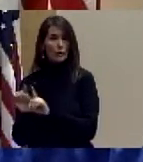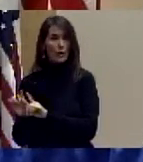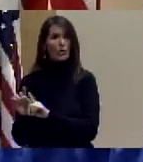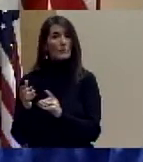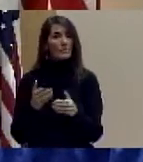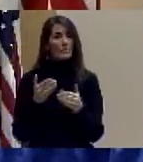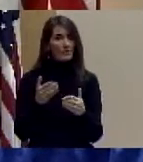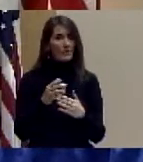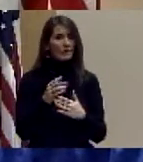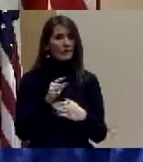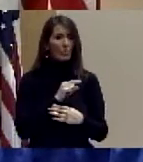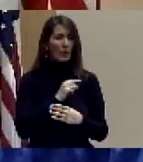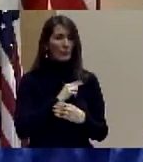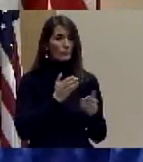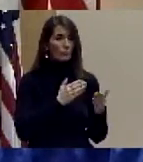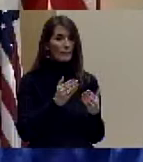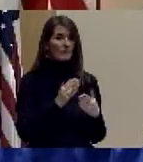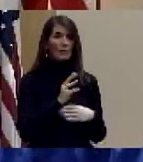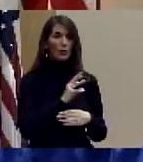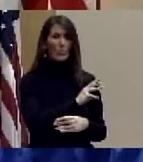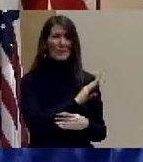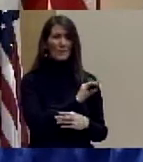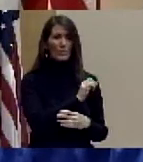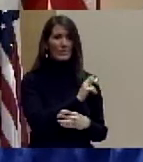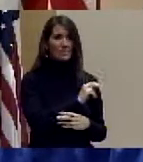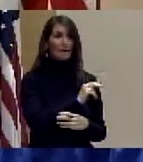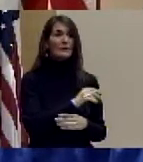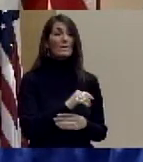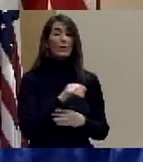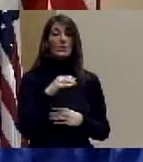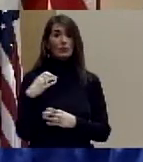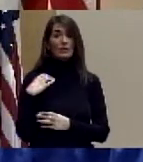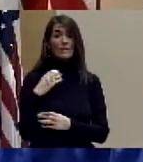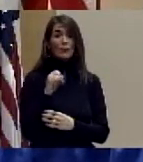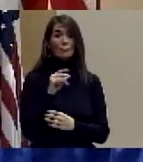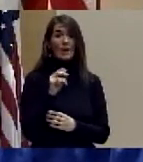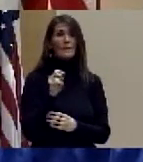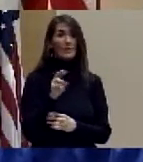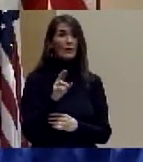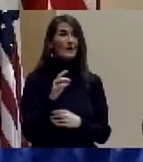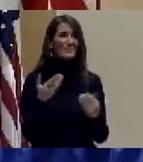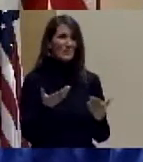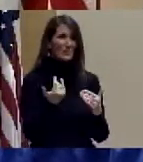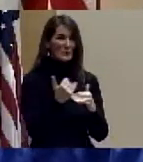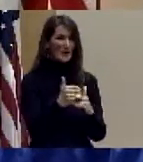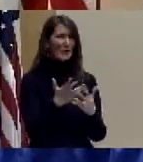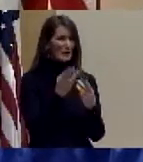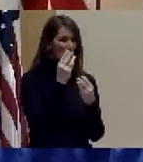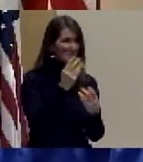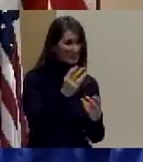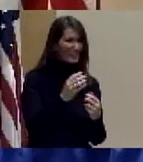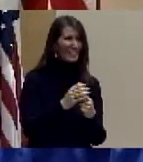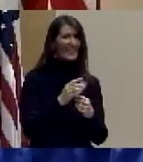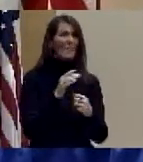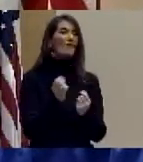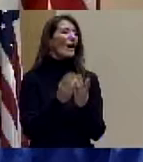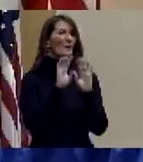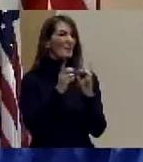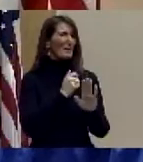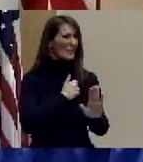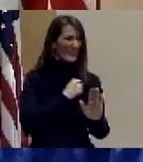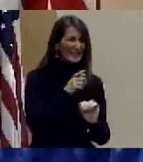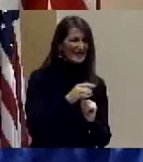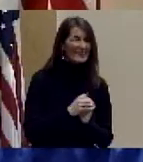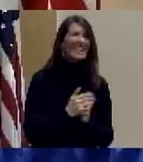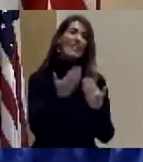West Brighton. And I want to acknowledge Chief Schreiber from the Rochester Police Department, who was here tonight. Thank you. Fire Department. Thank